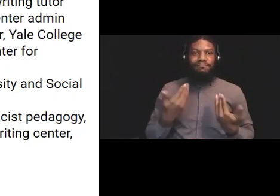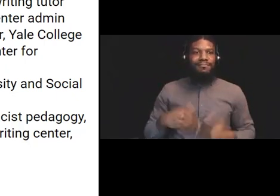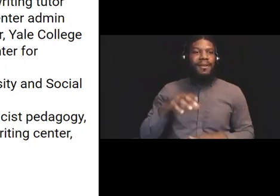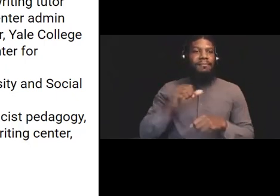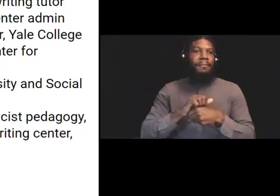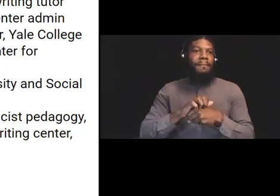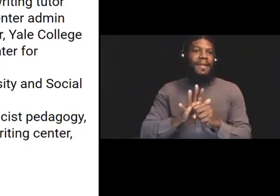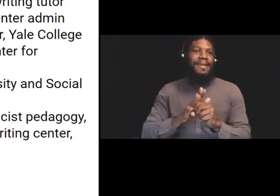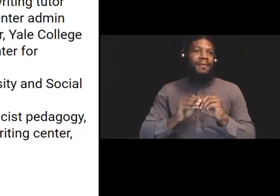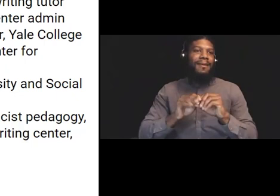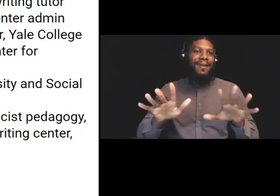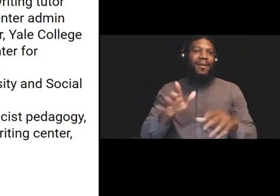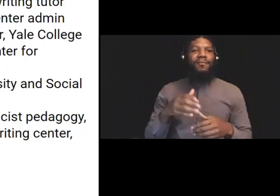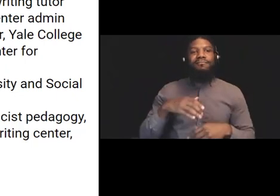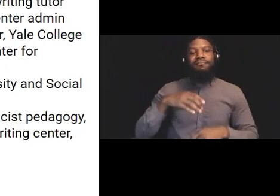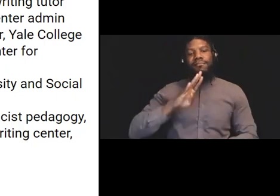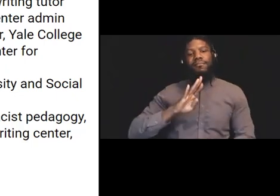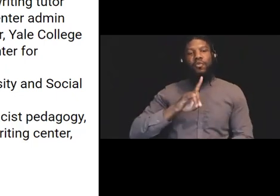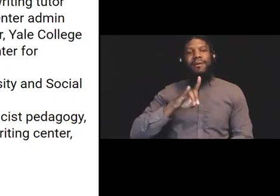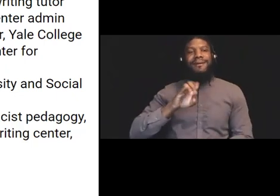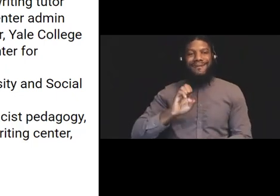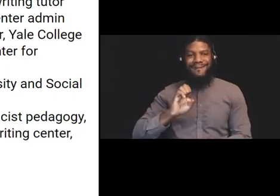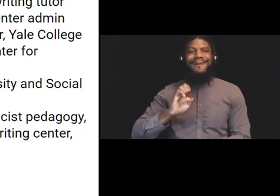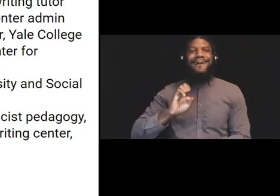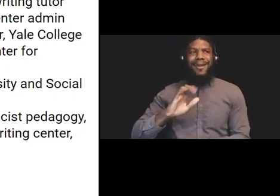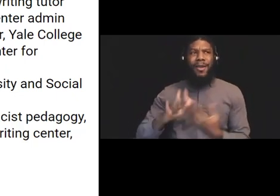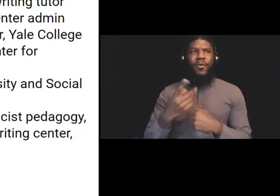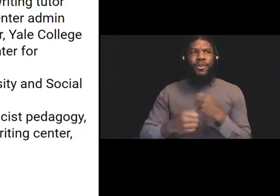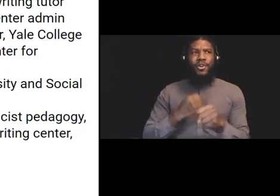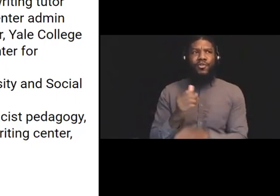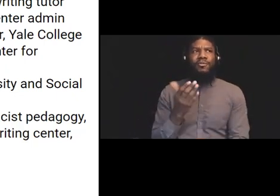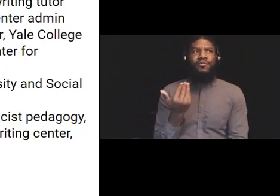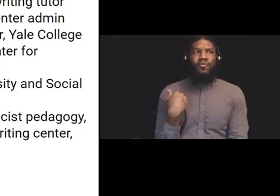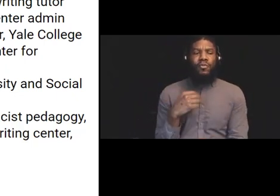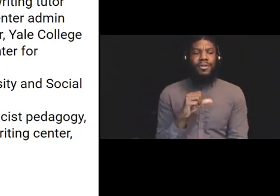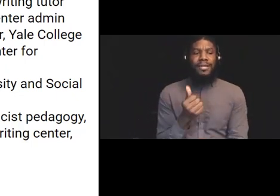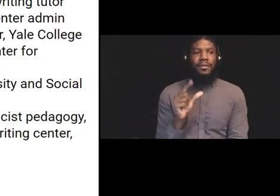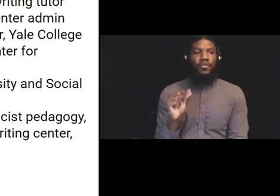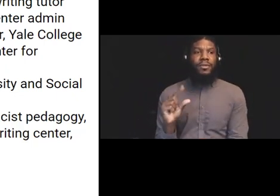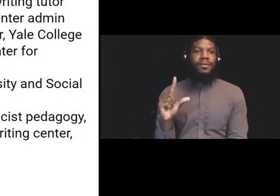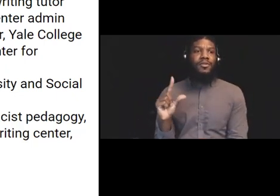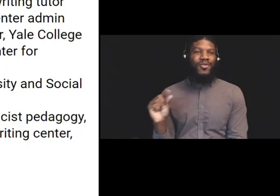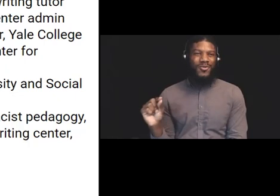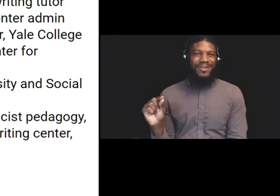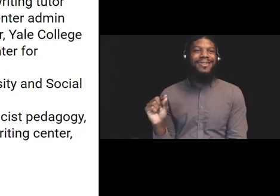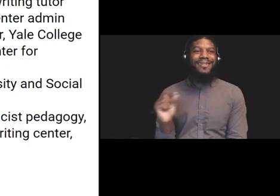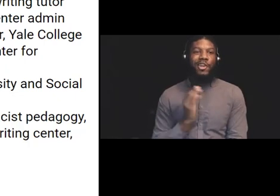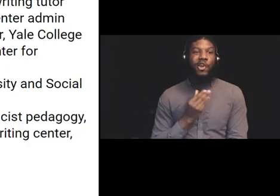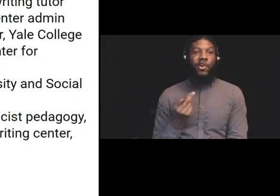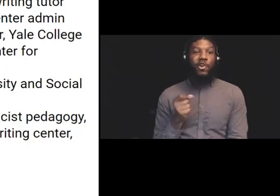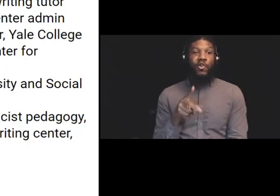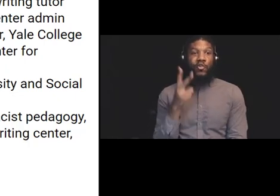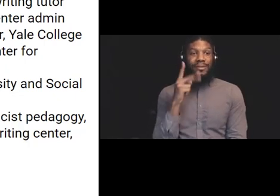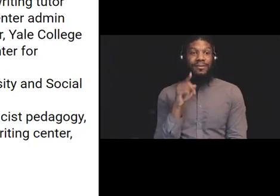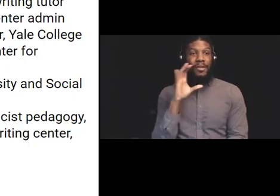We got married almost a year ago on 10/20/2020. And that's our dog, Sam, who is currently